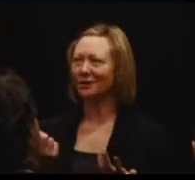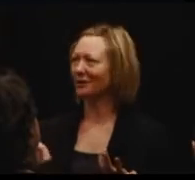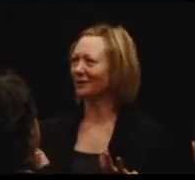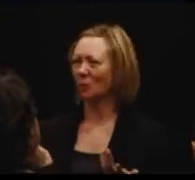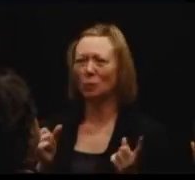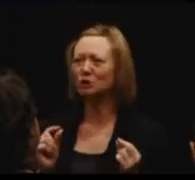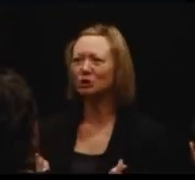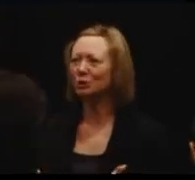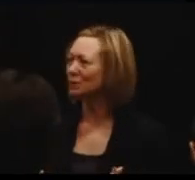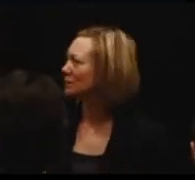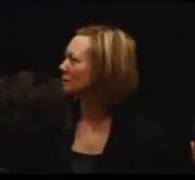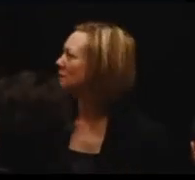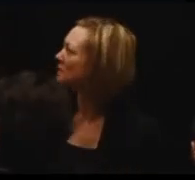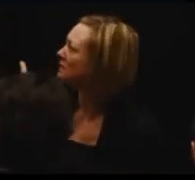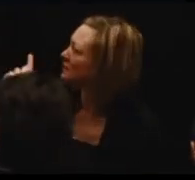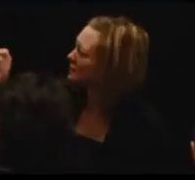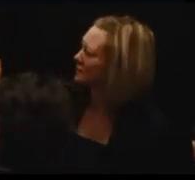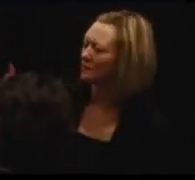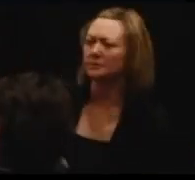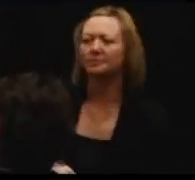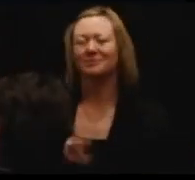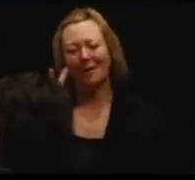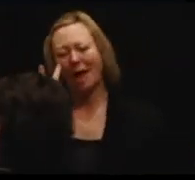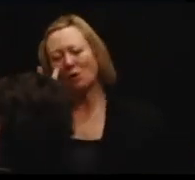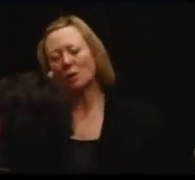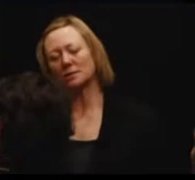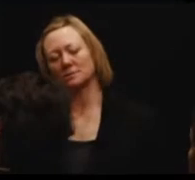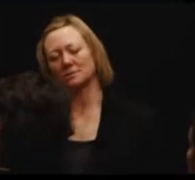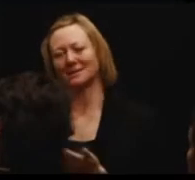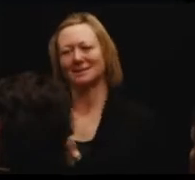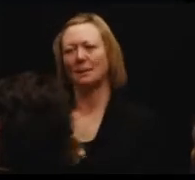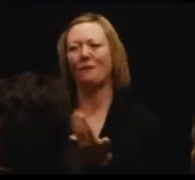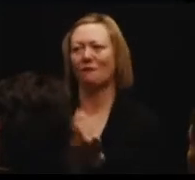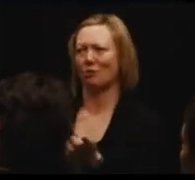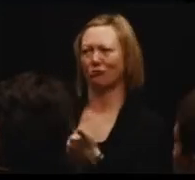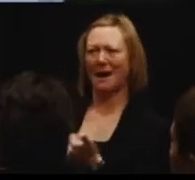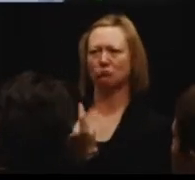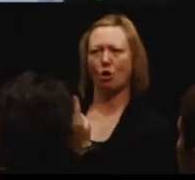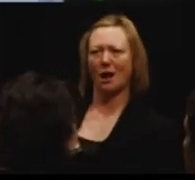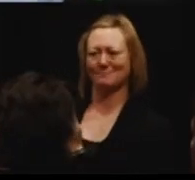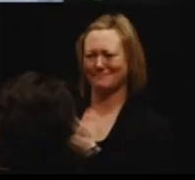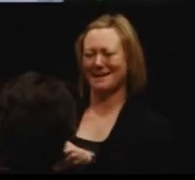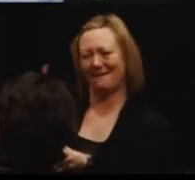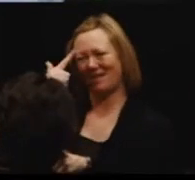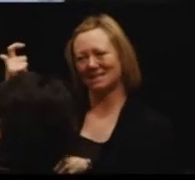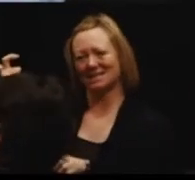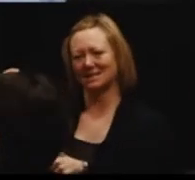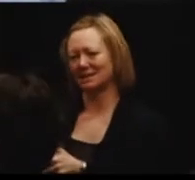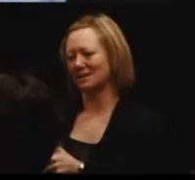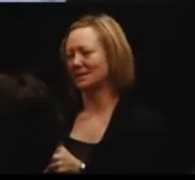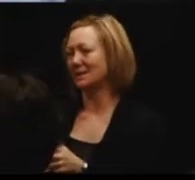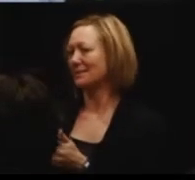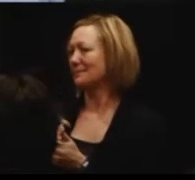what do you do? Well, have a look at some of the great products that have been invented. Many of these products have been invented